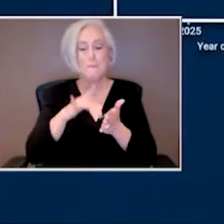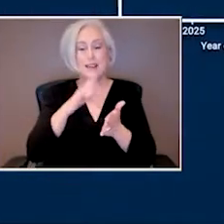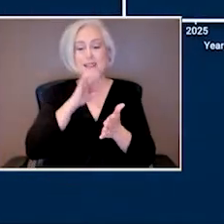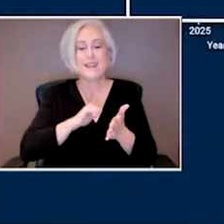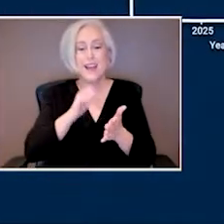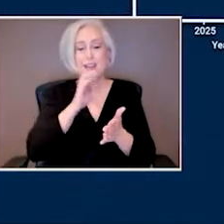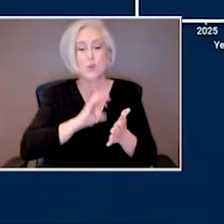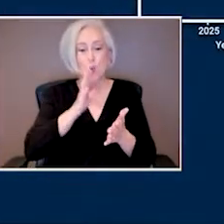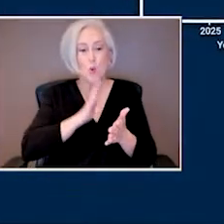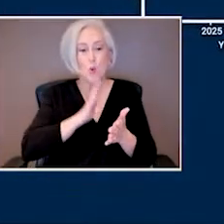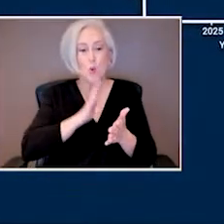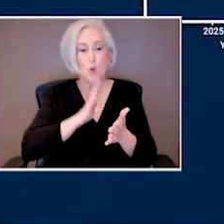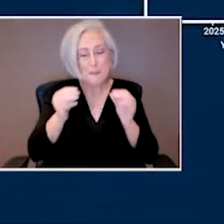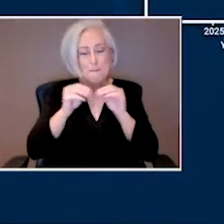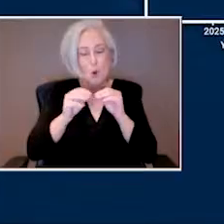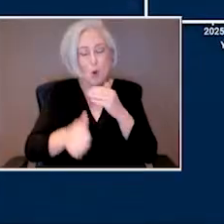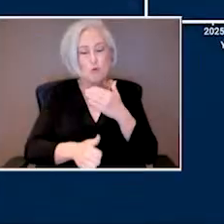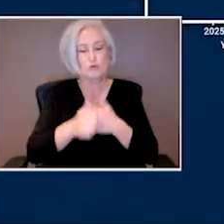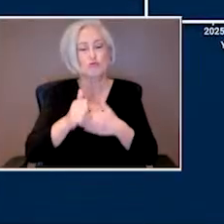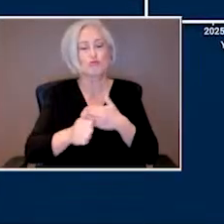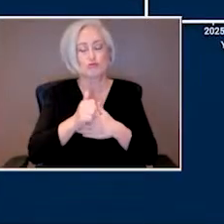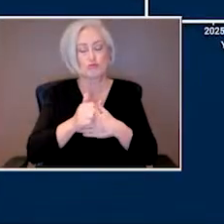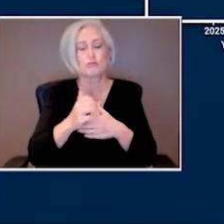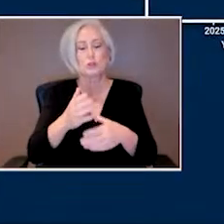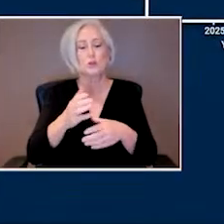cancer than their male counterparts.